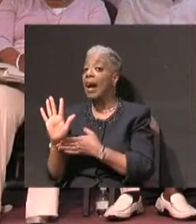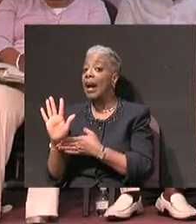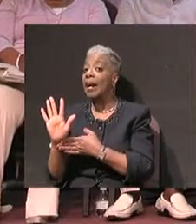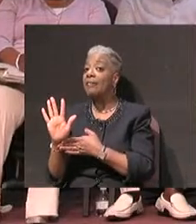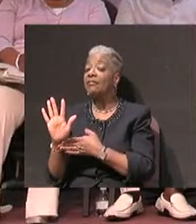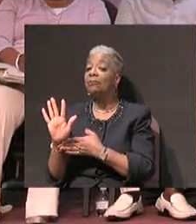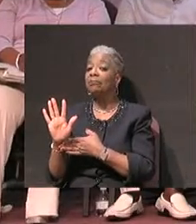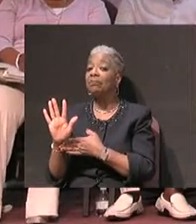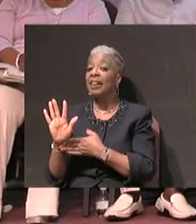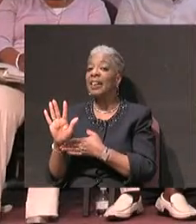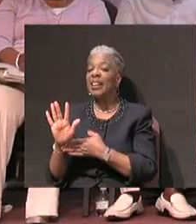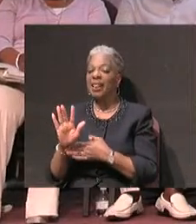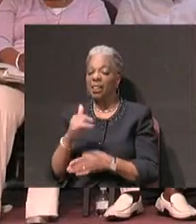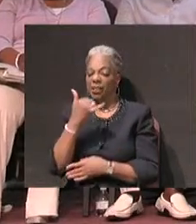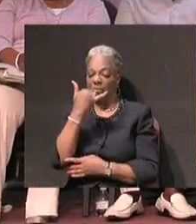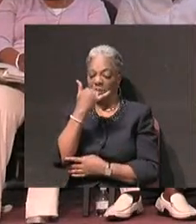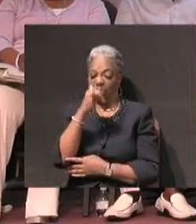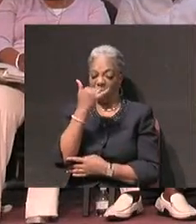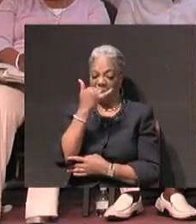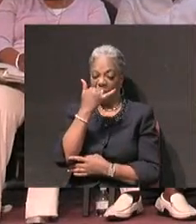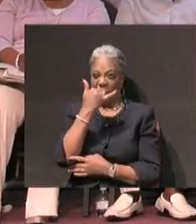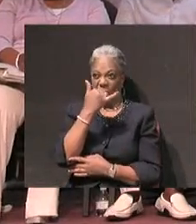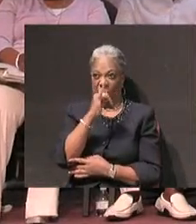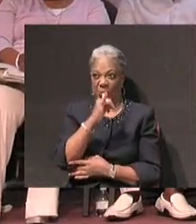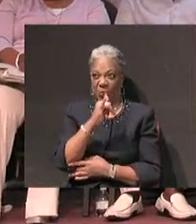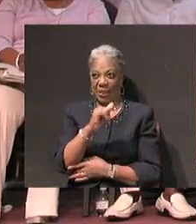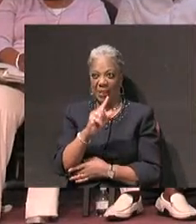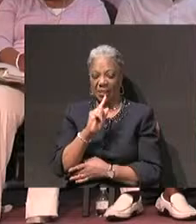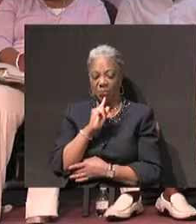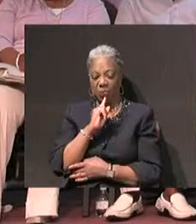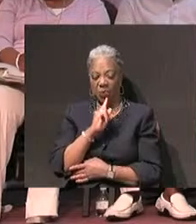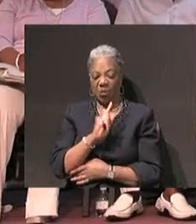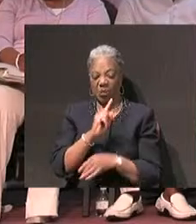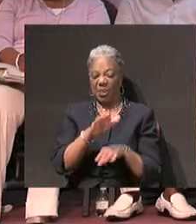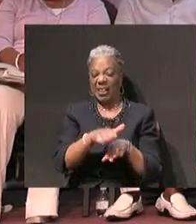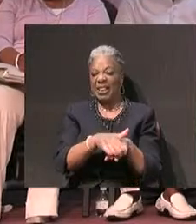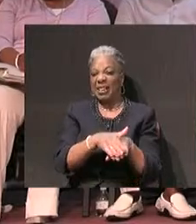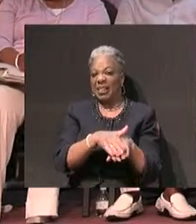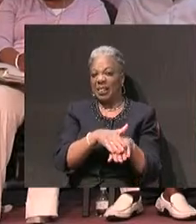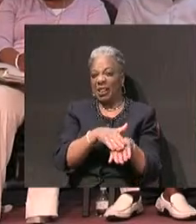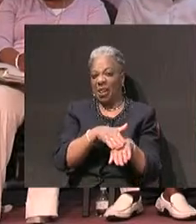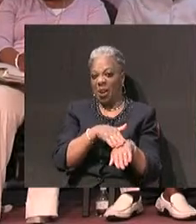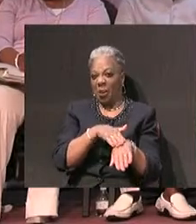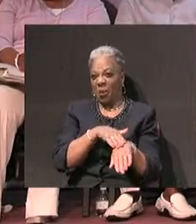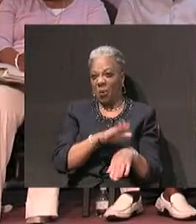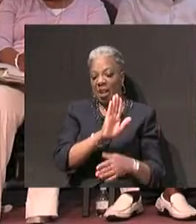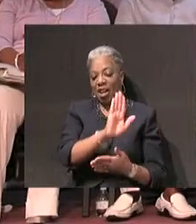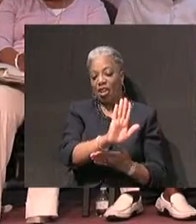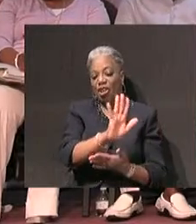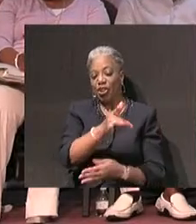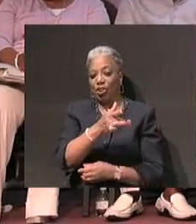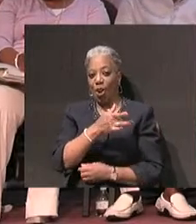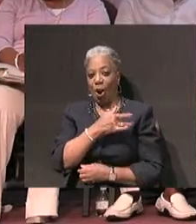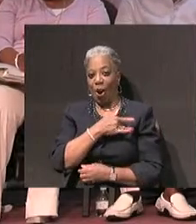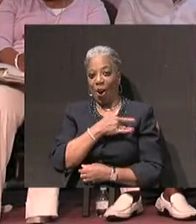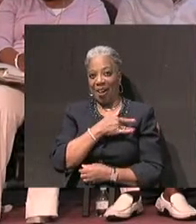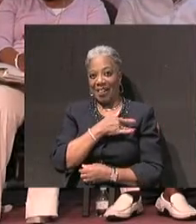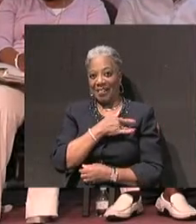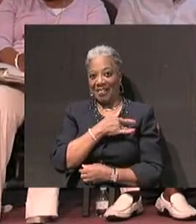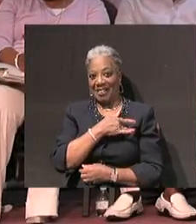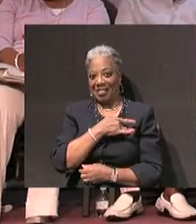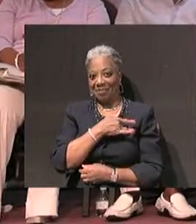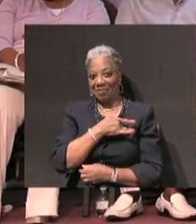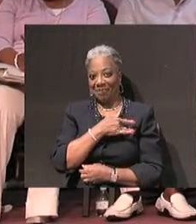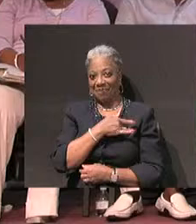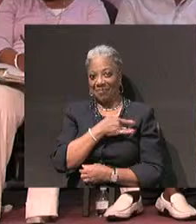"How foolish you are, and how slow of heart." You can't grow if